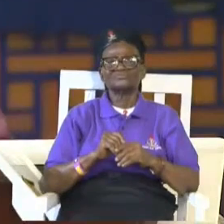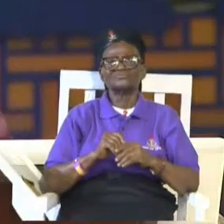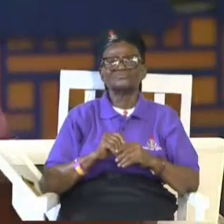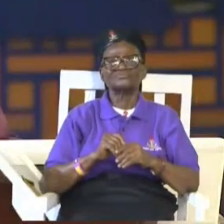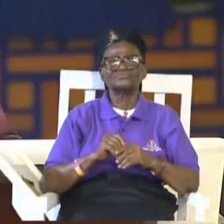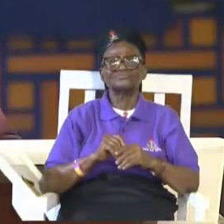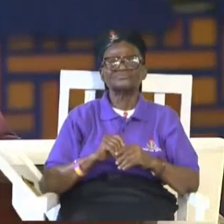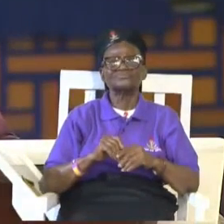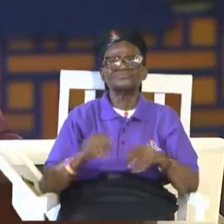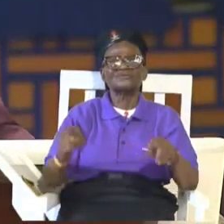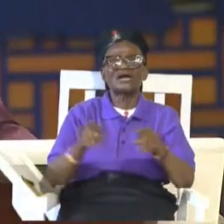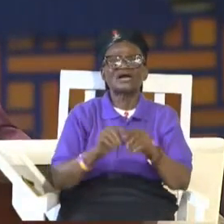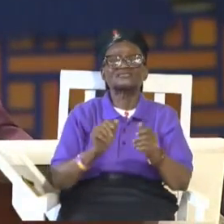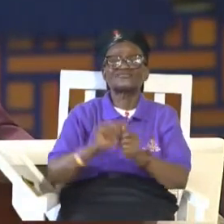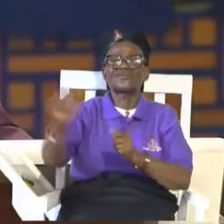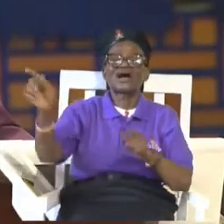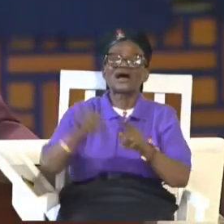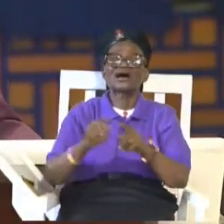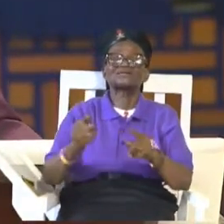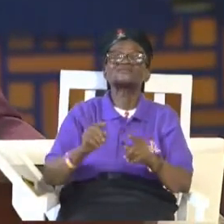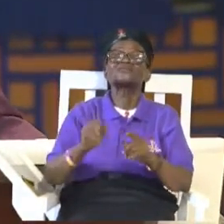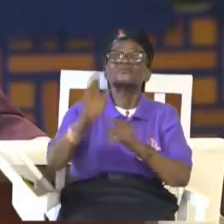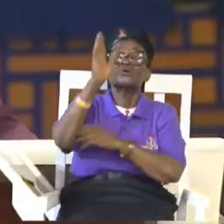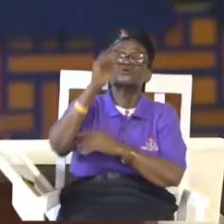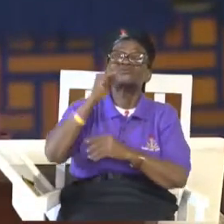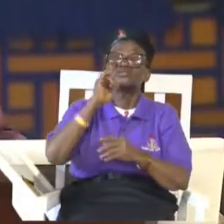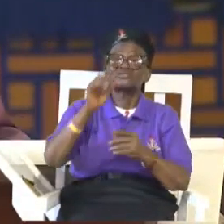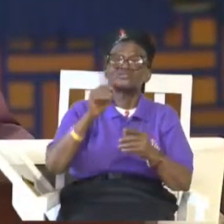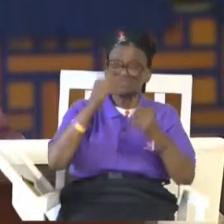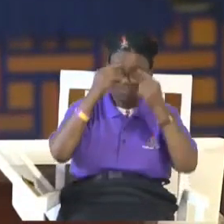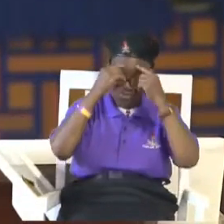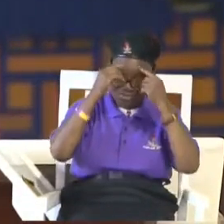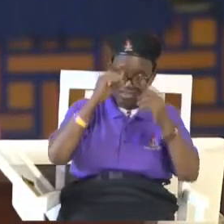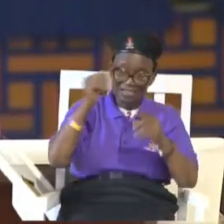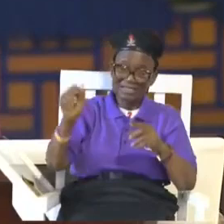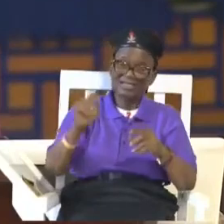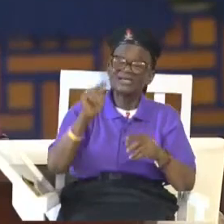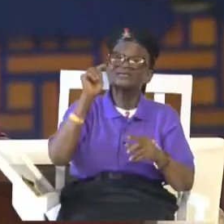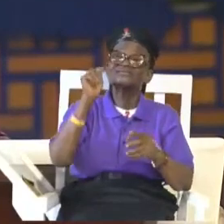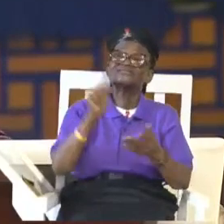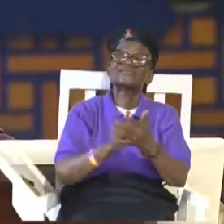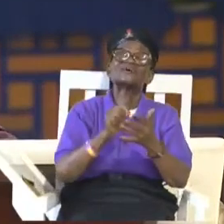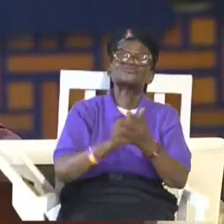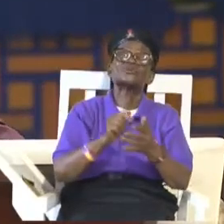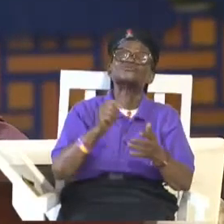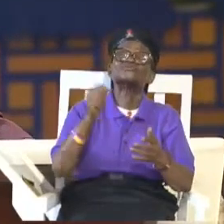It says, as far as God is concerned, 1,000 years could be just like yesterday.